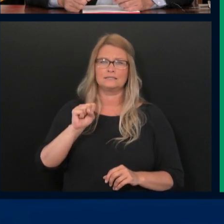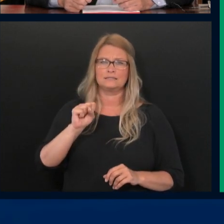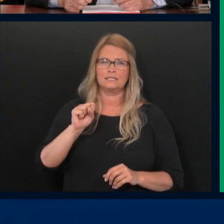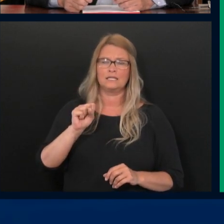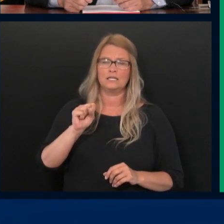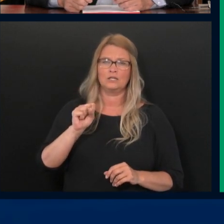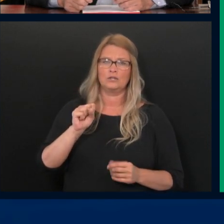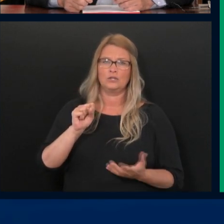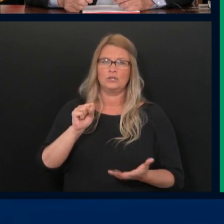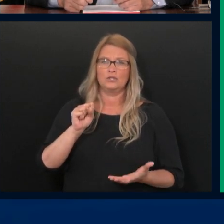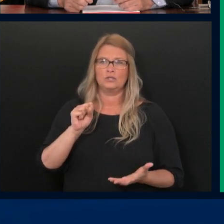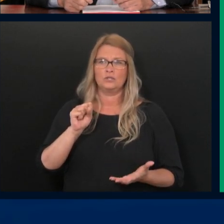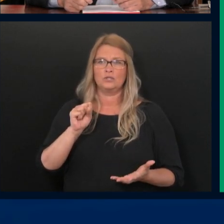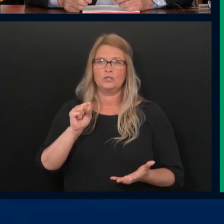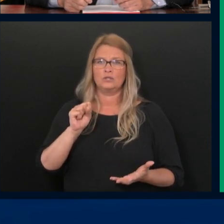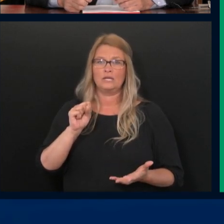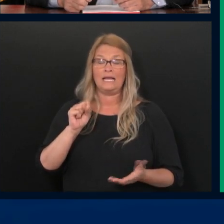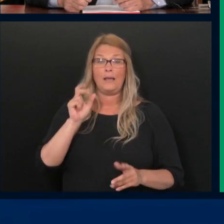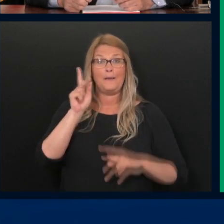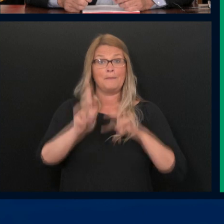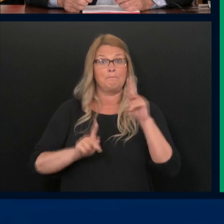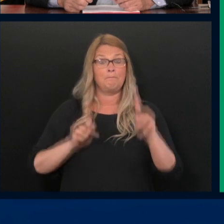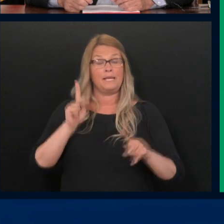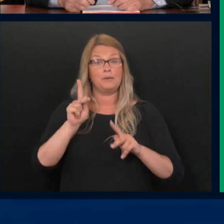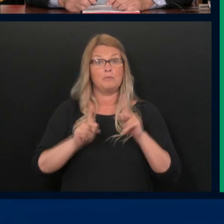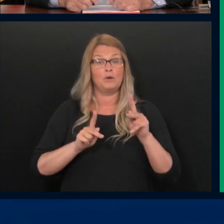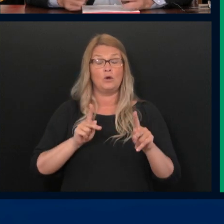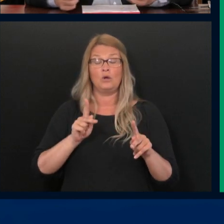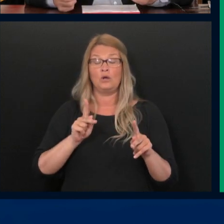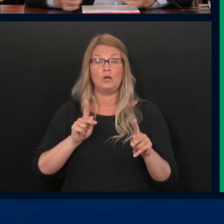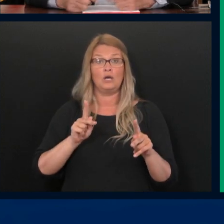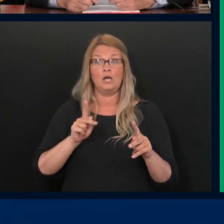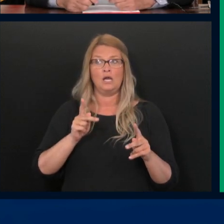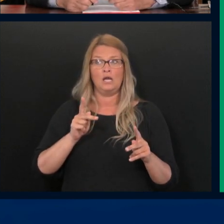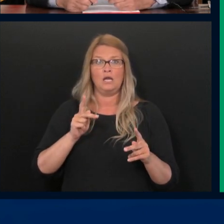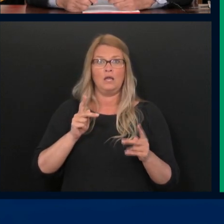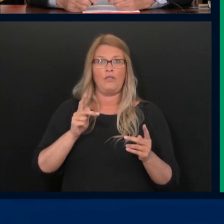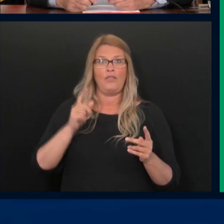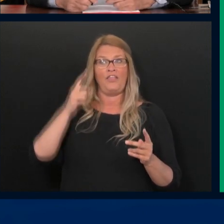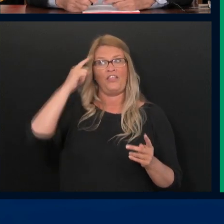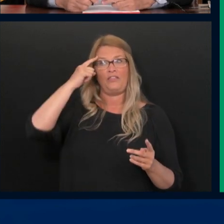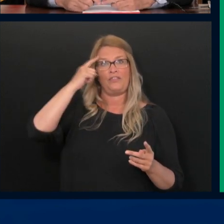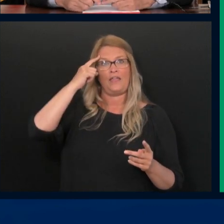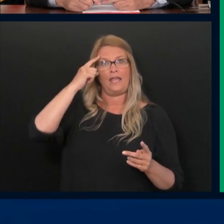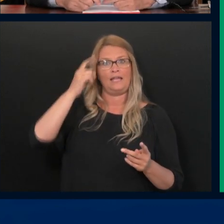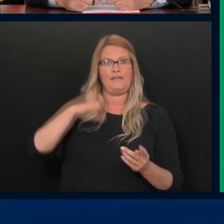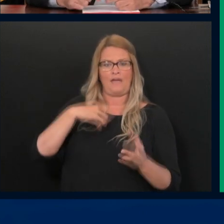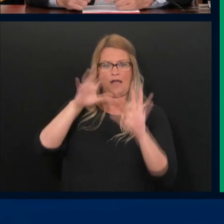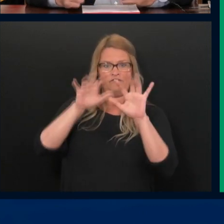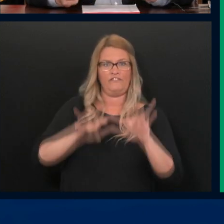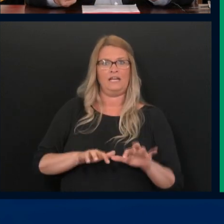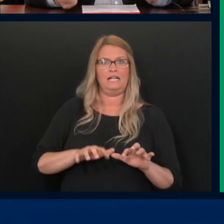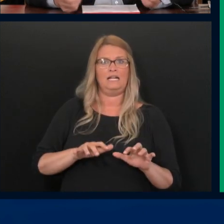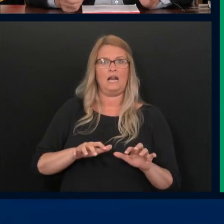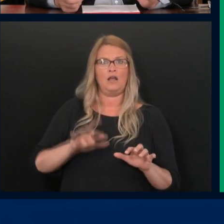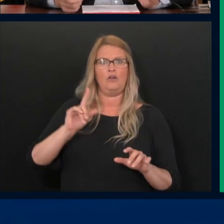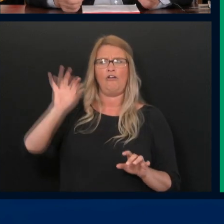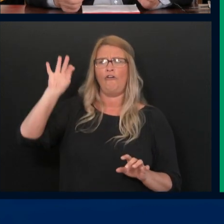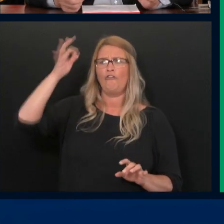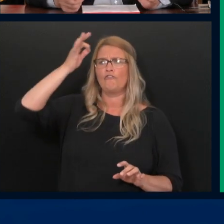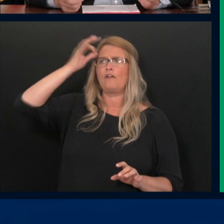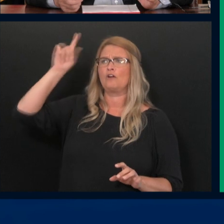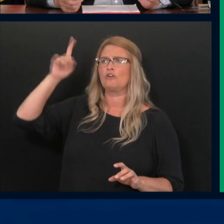stigmatism, that there's people out there that believe if I get counted, they're going to take something away from me. I can't fathom